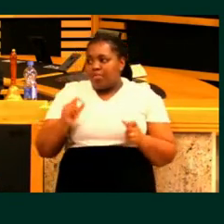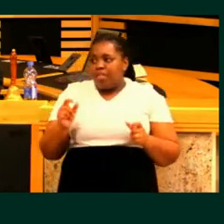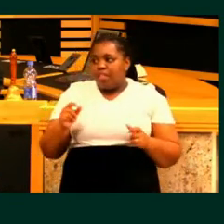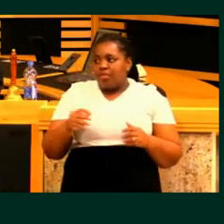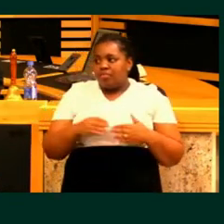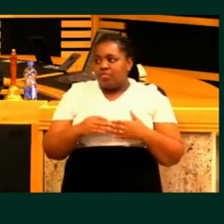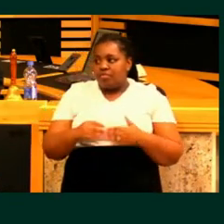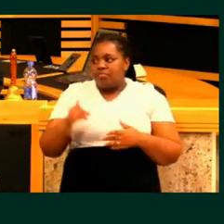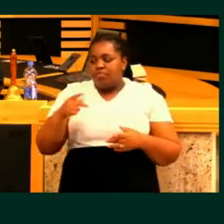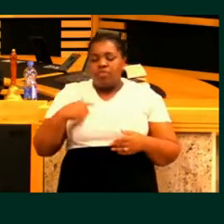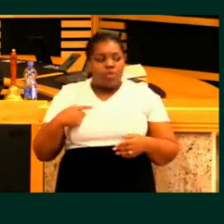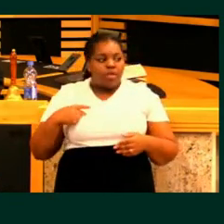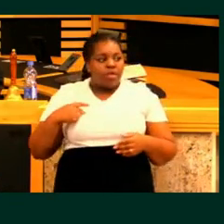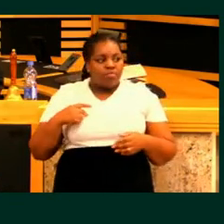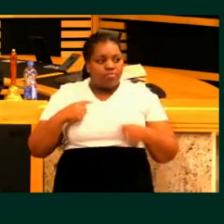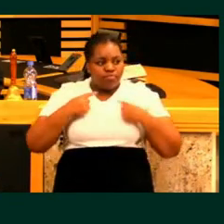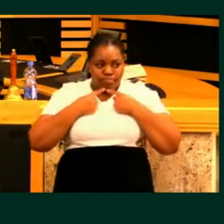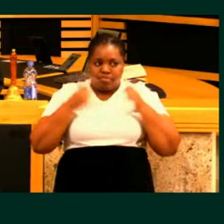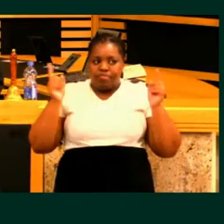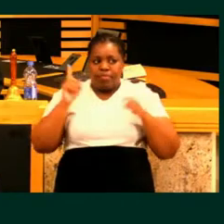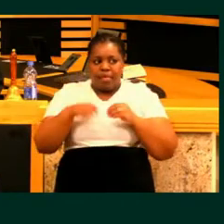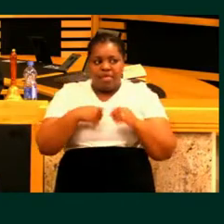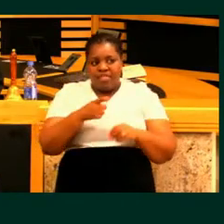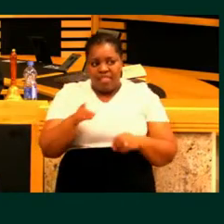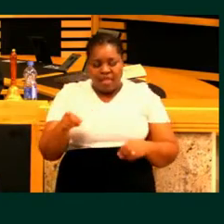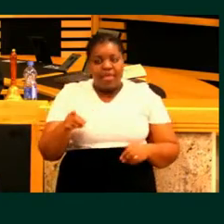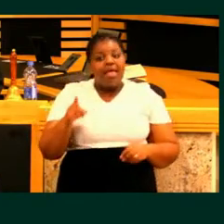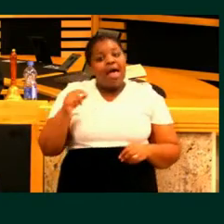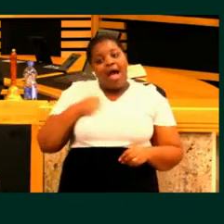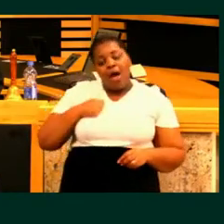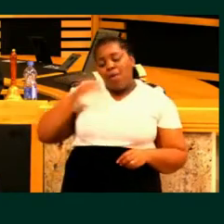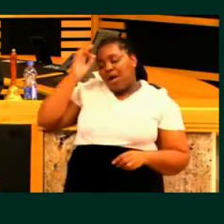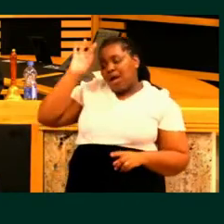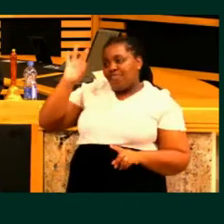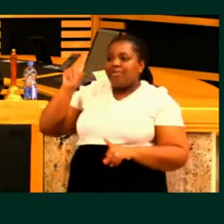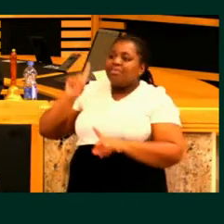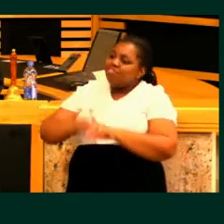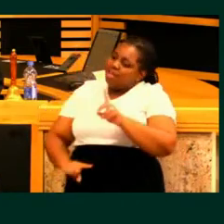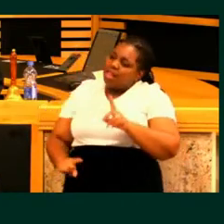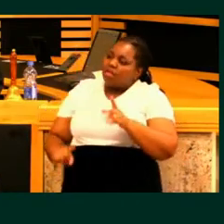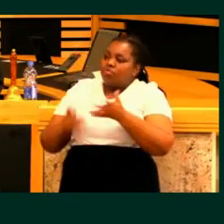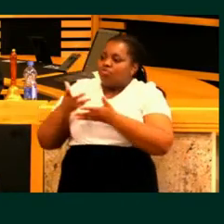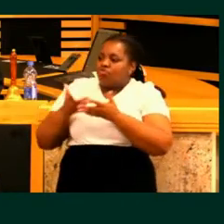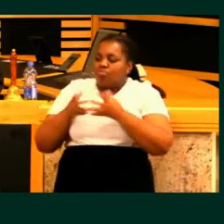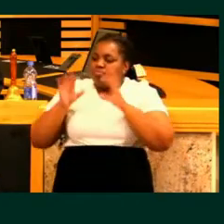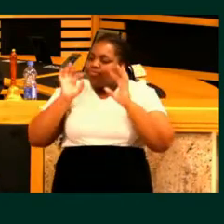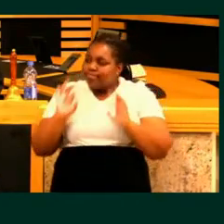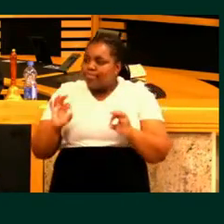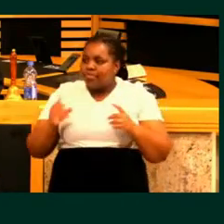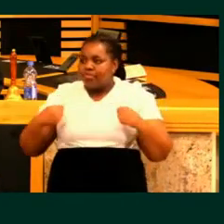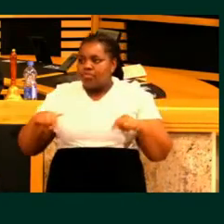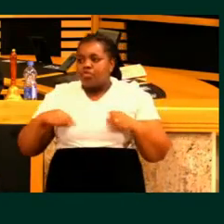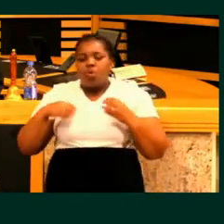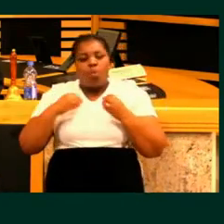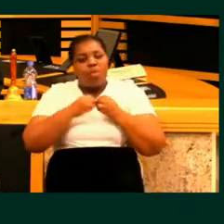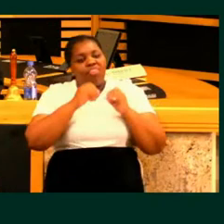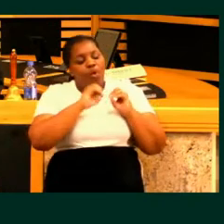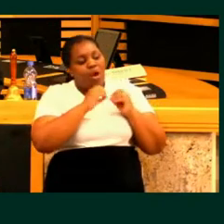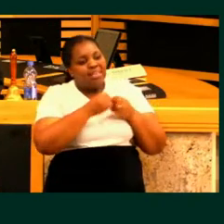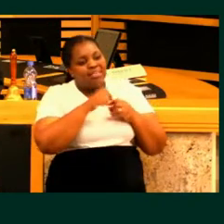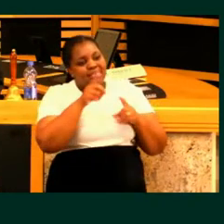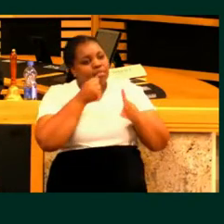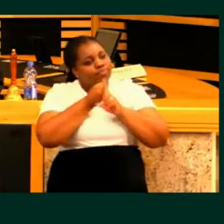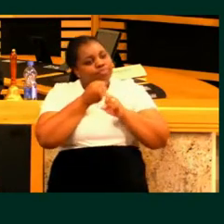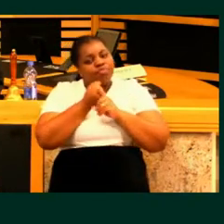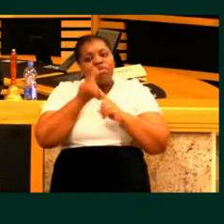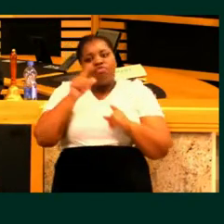disabilities and are vocal about it our government is failing to Eng suff sufficiently with organizations that advocate